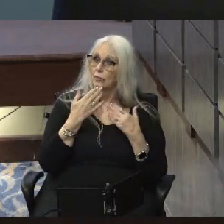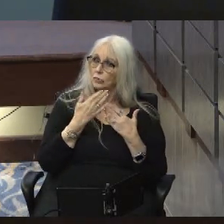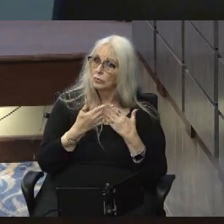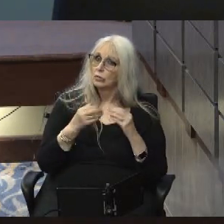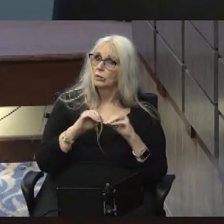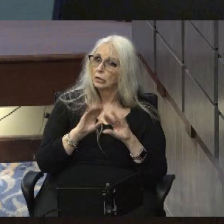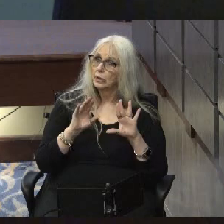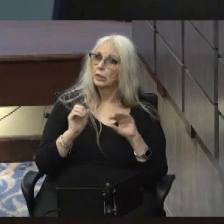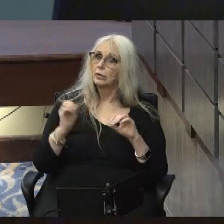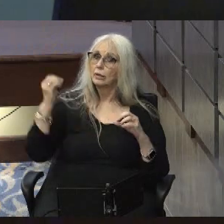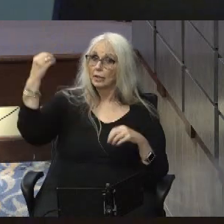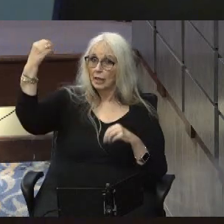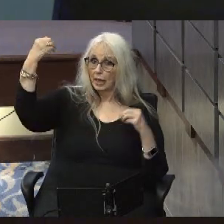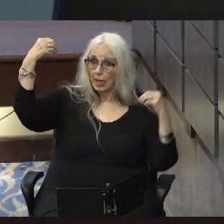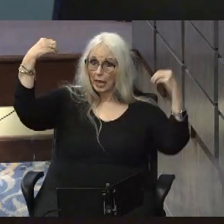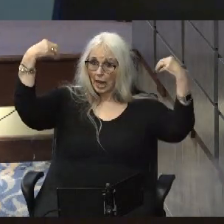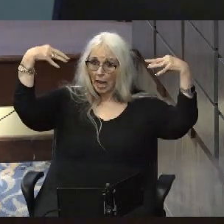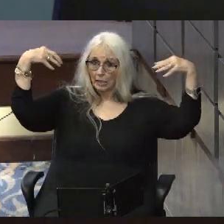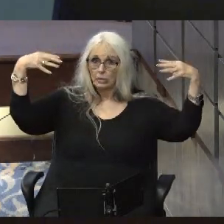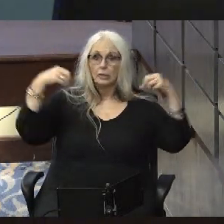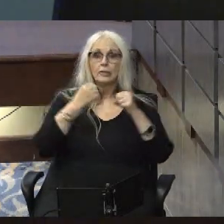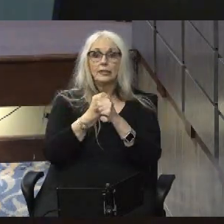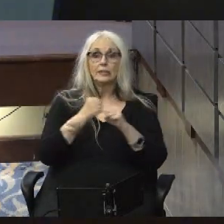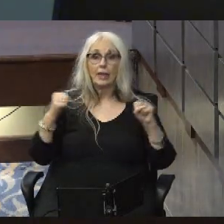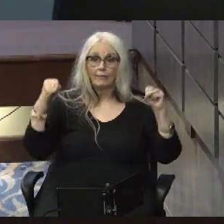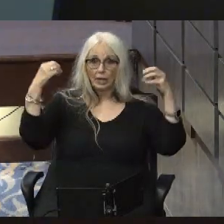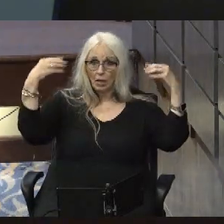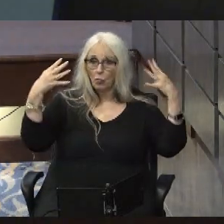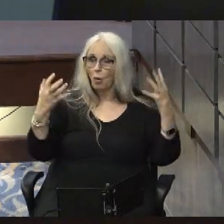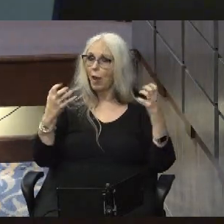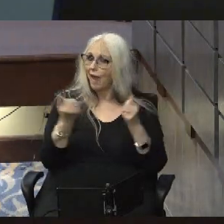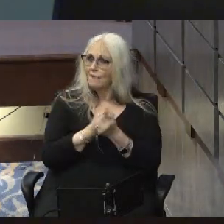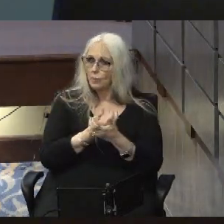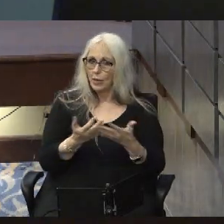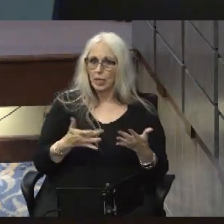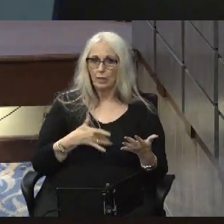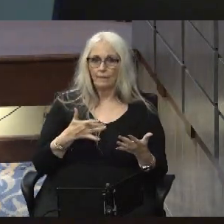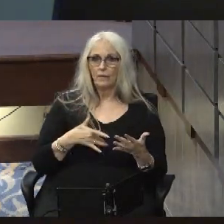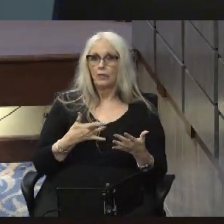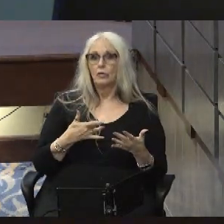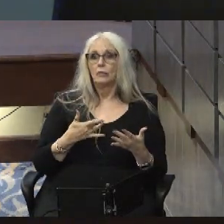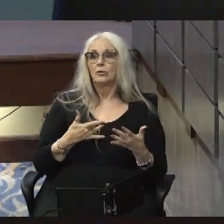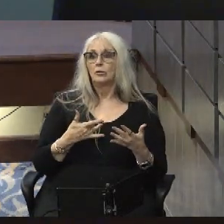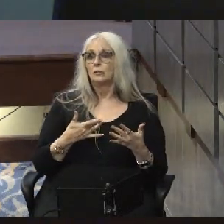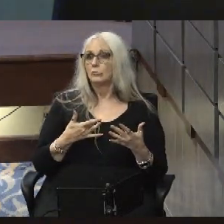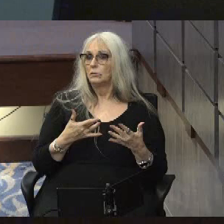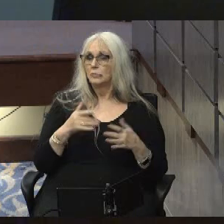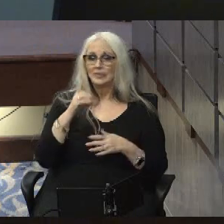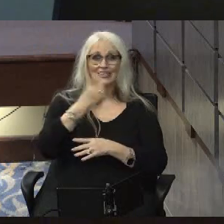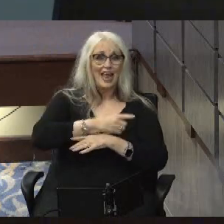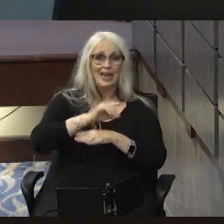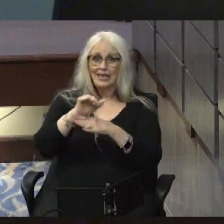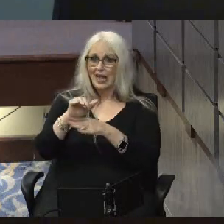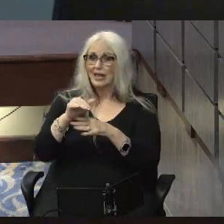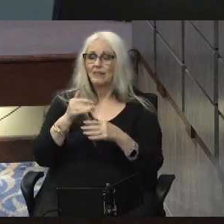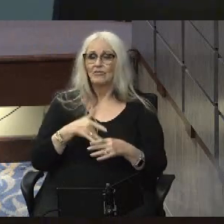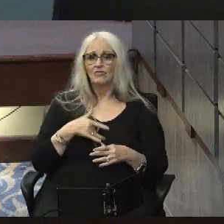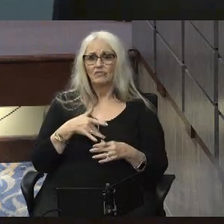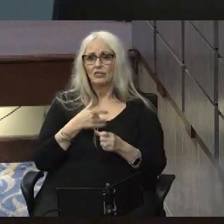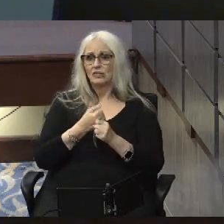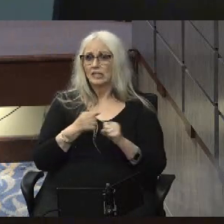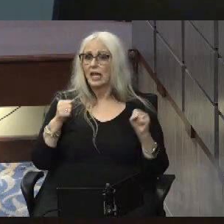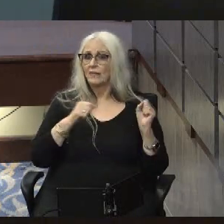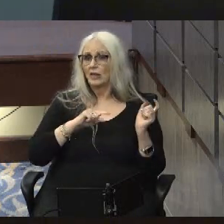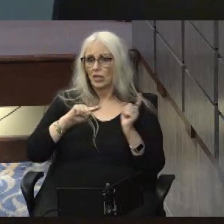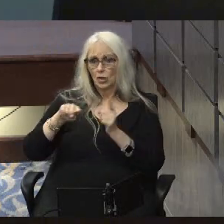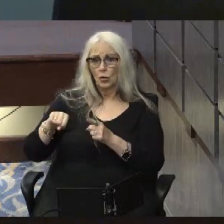there. Safety and lighting, and we want everybody to use it and everybody to feel like it's day or night. We can go down there and